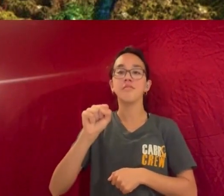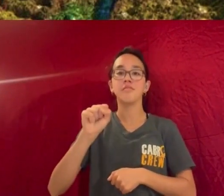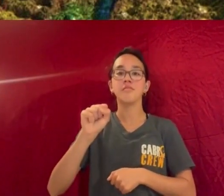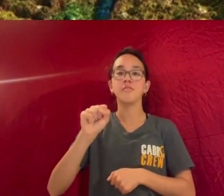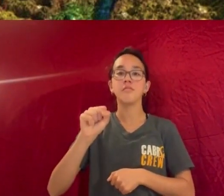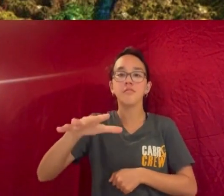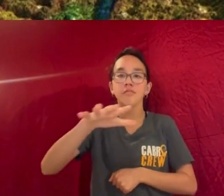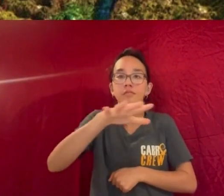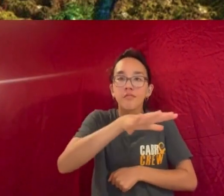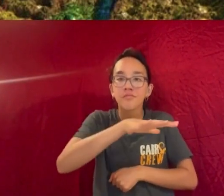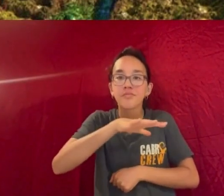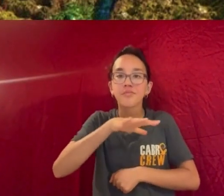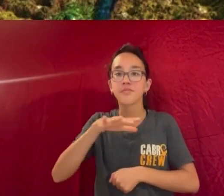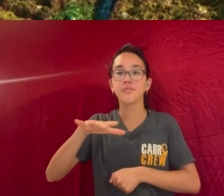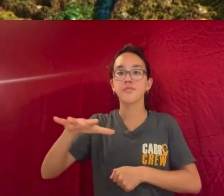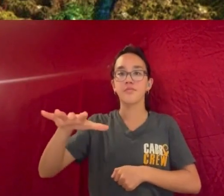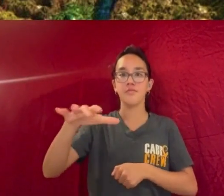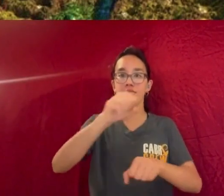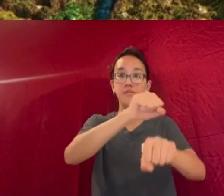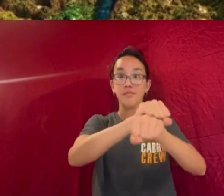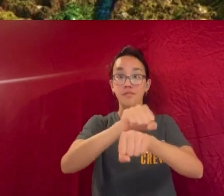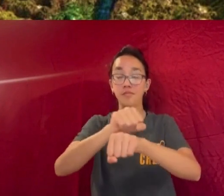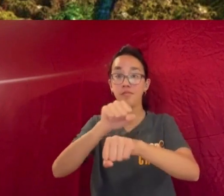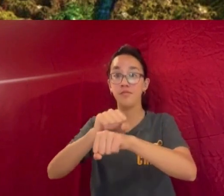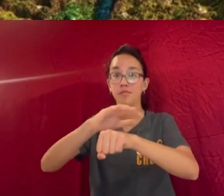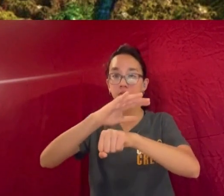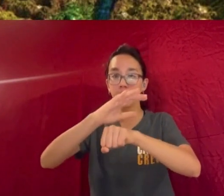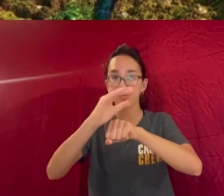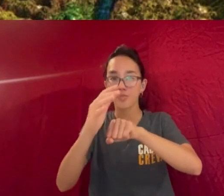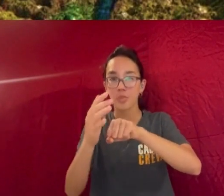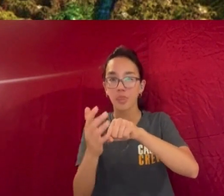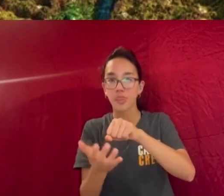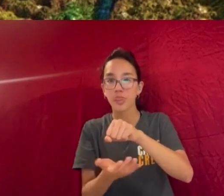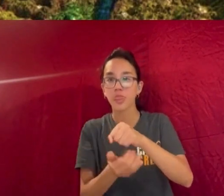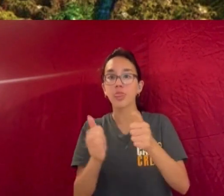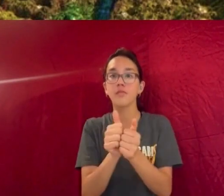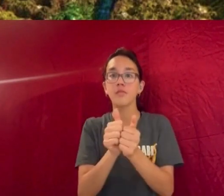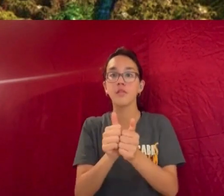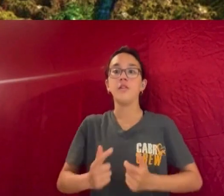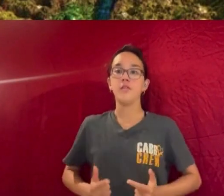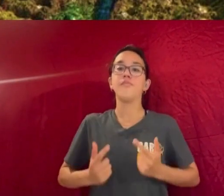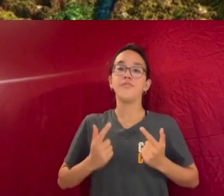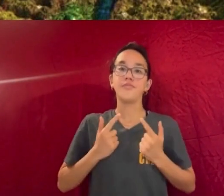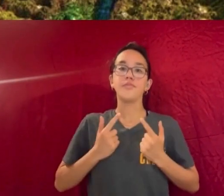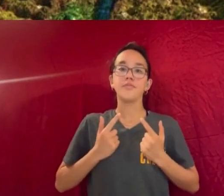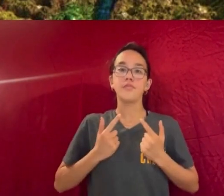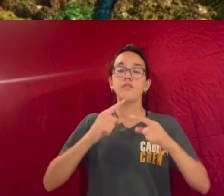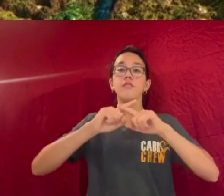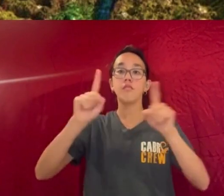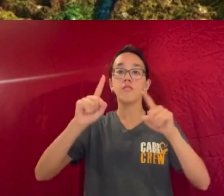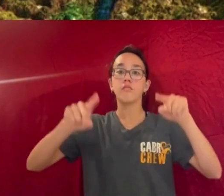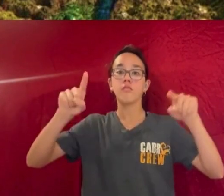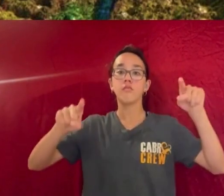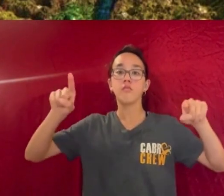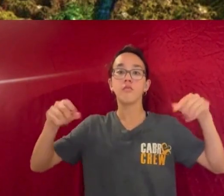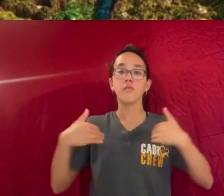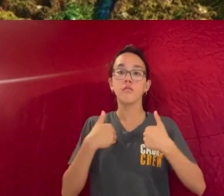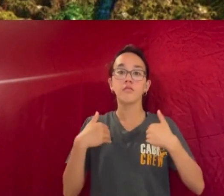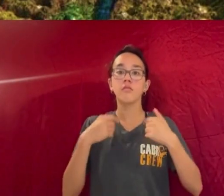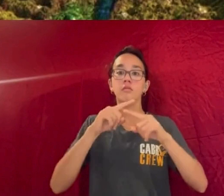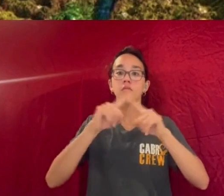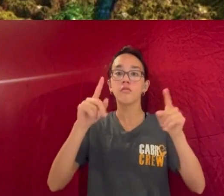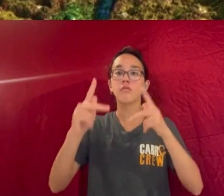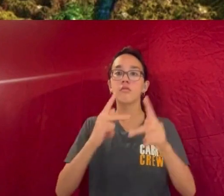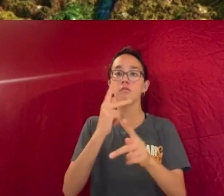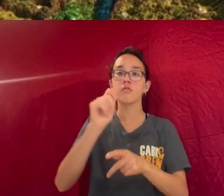Yes. All of the rocks are coated with life, from different